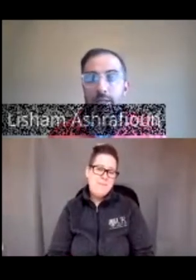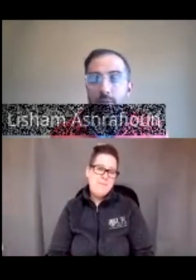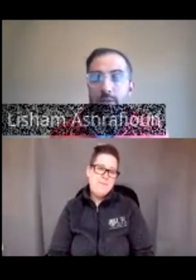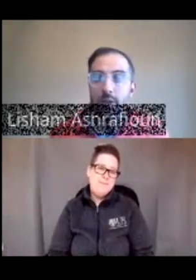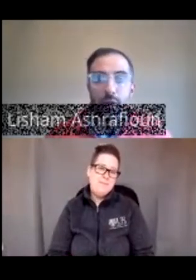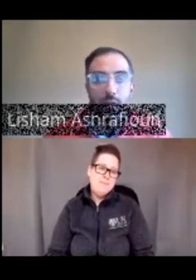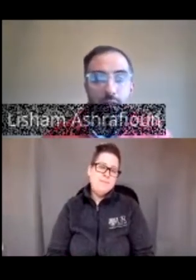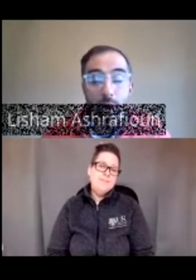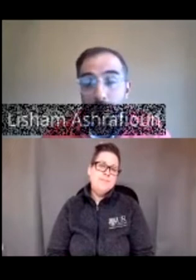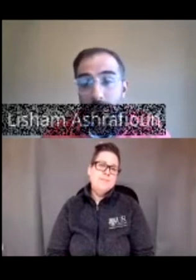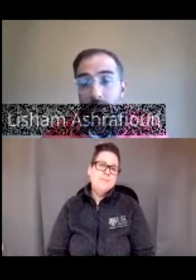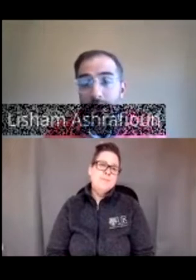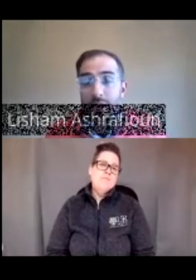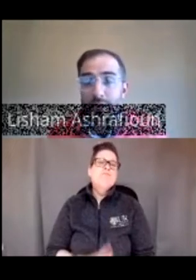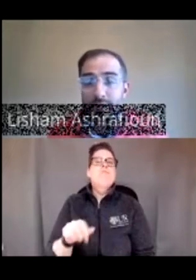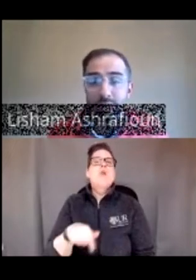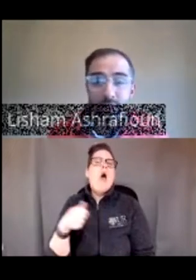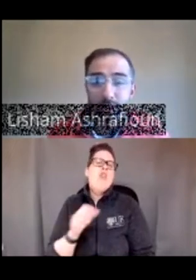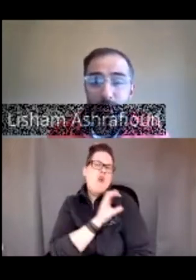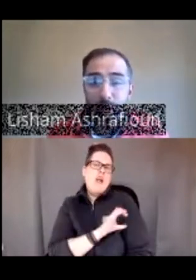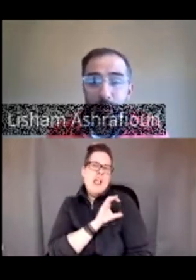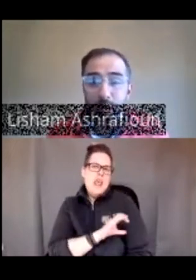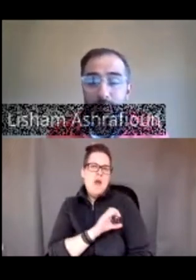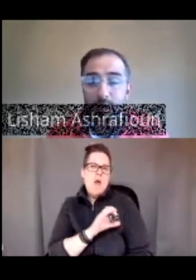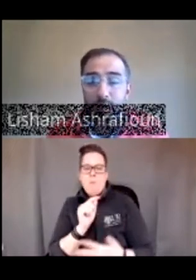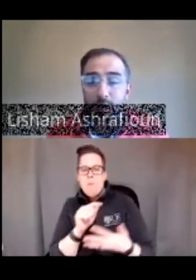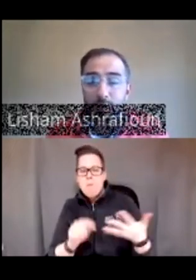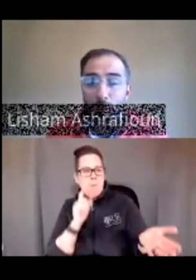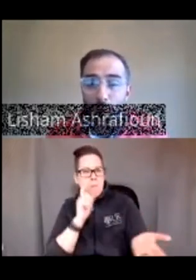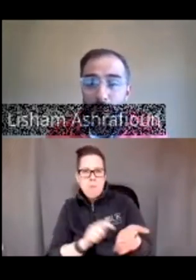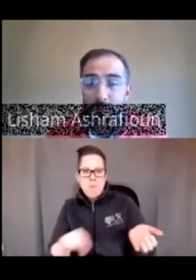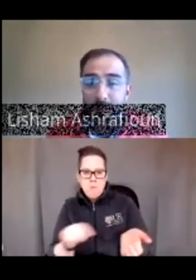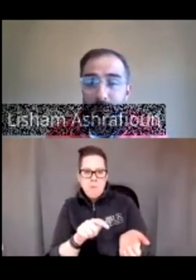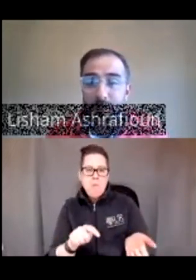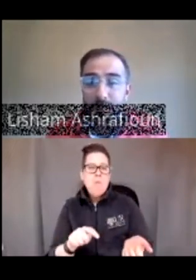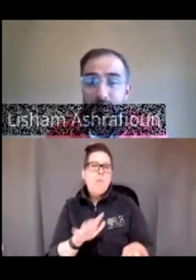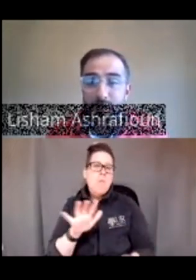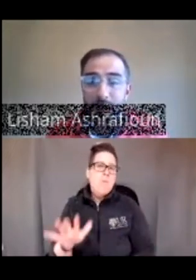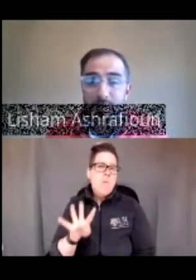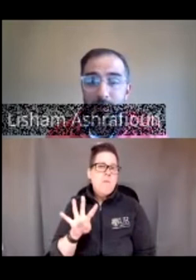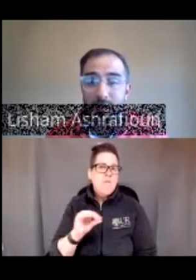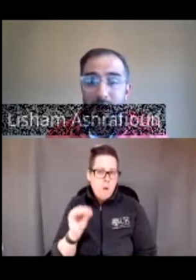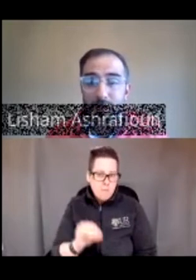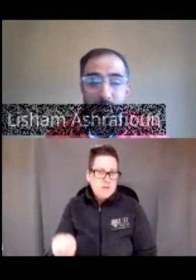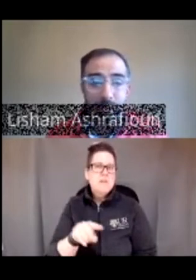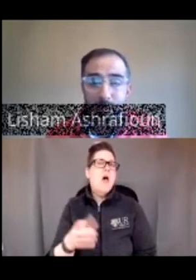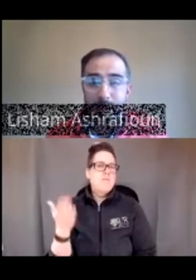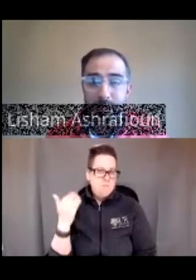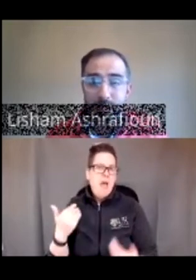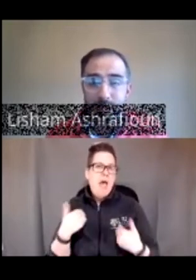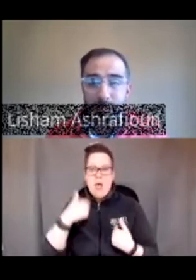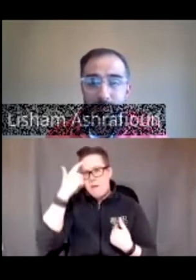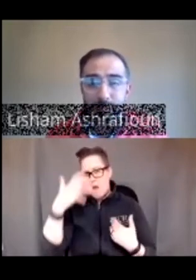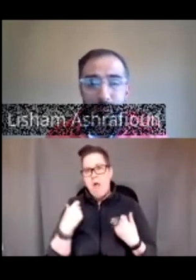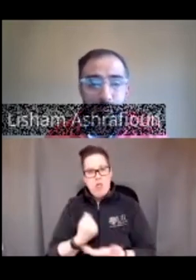In terms of some other clinical characteristics, a little under 40% have received some kind of mental health treatment in the